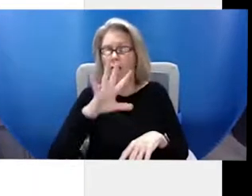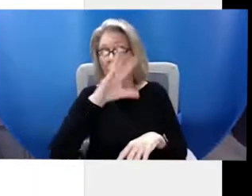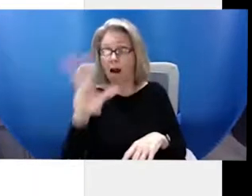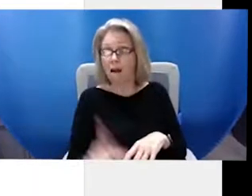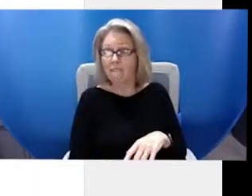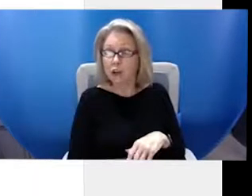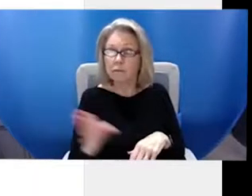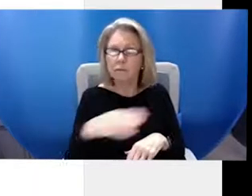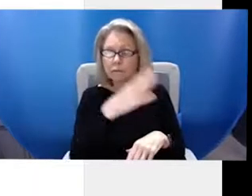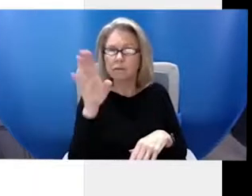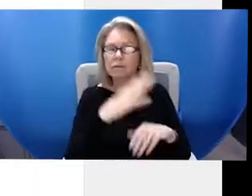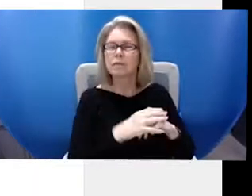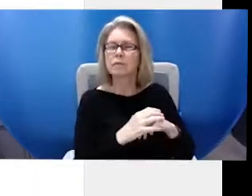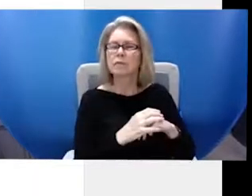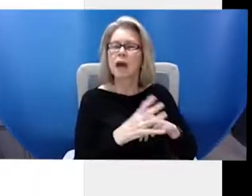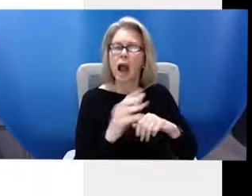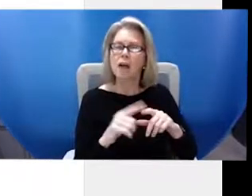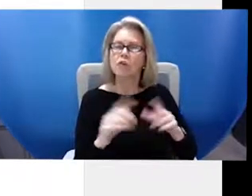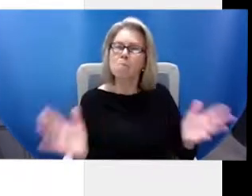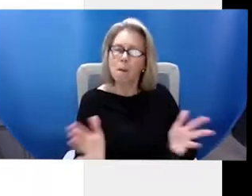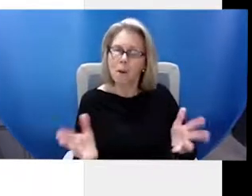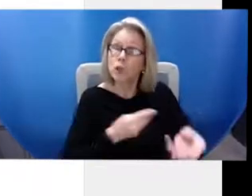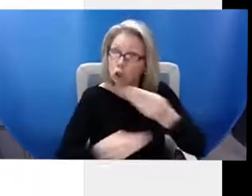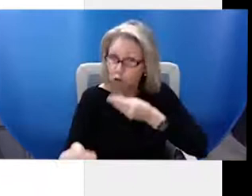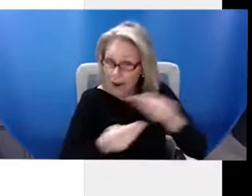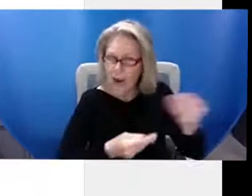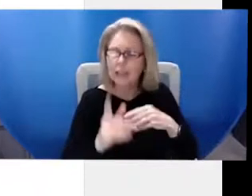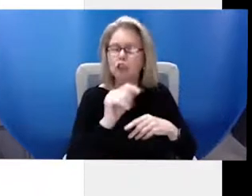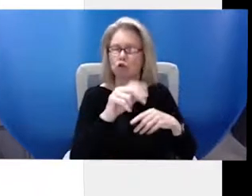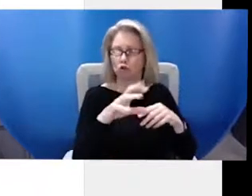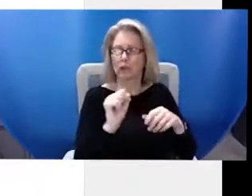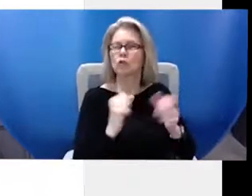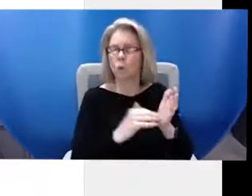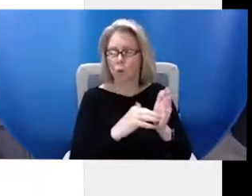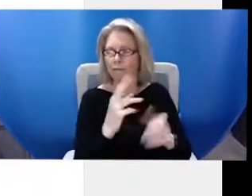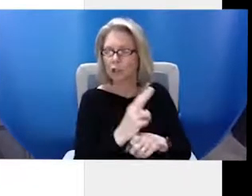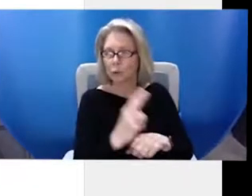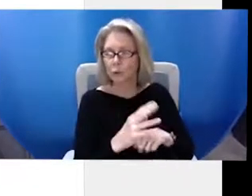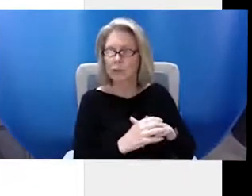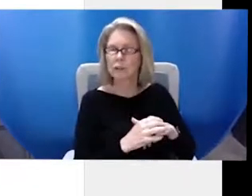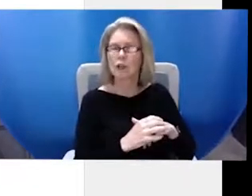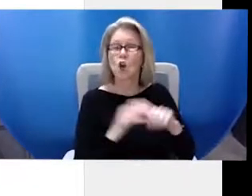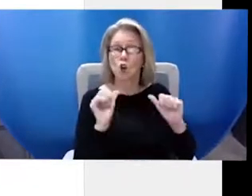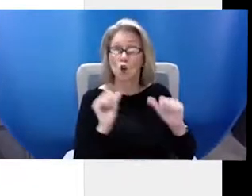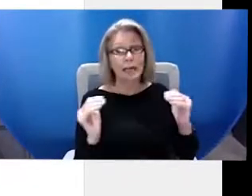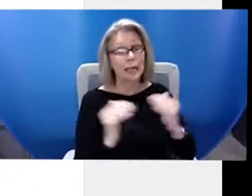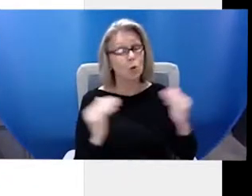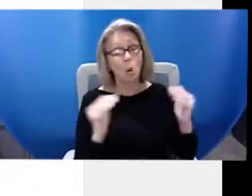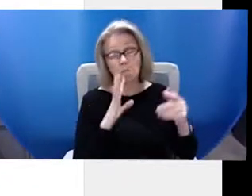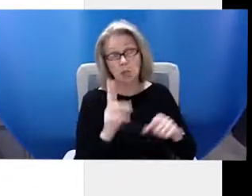Union in collaboration with the Africa Development Bank, aimed at promoting trade in view that it will consequently alleviate